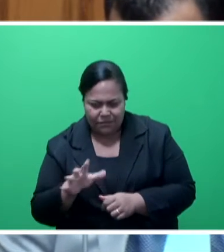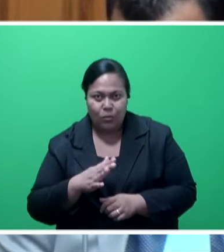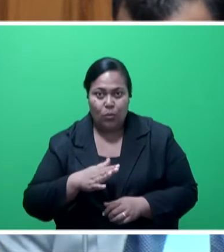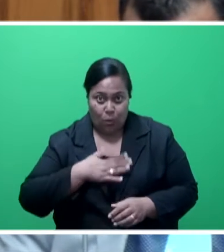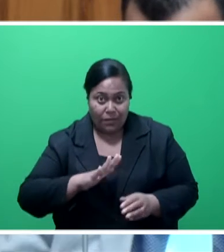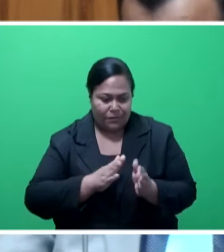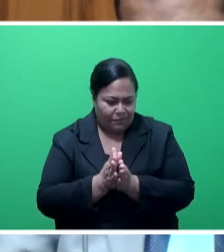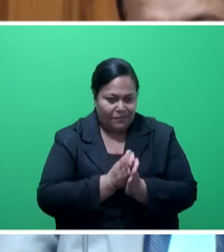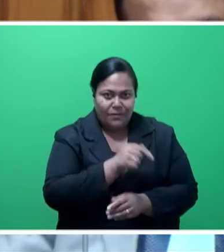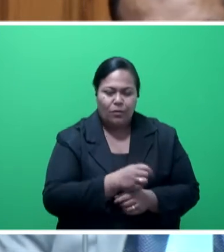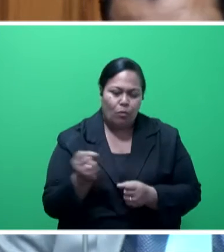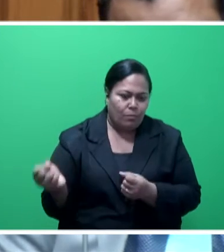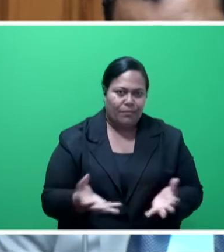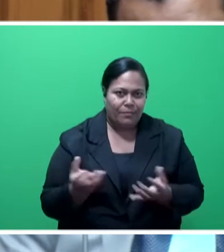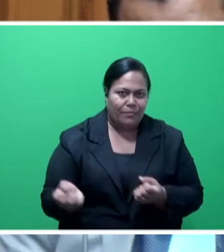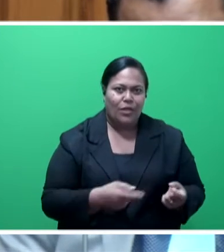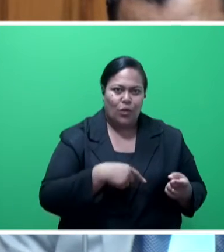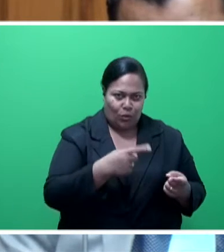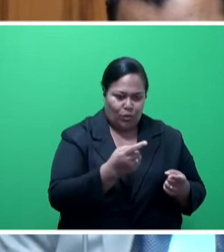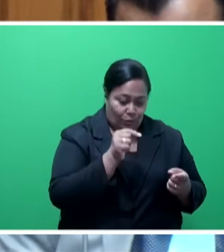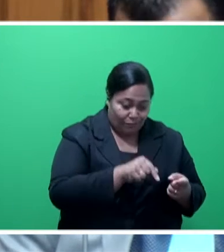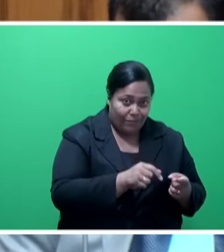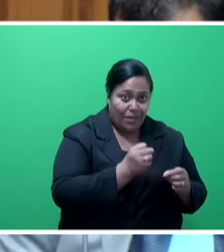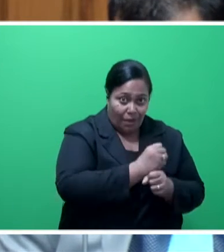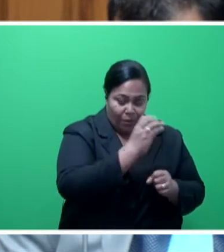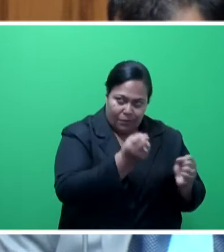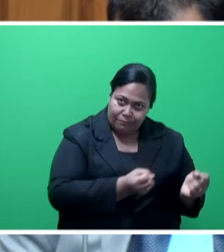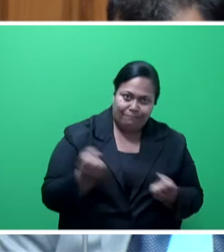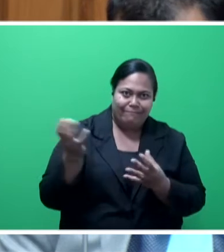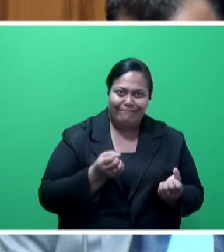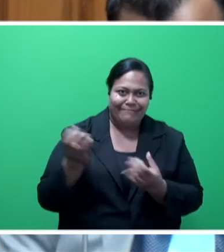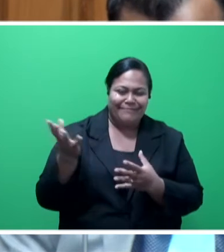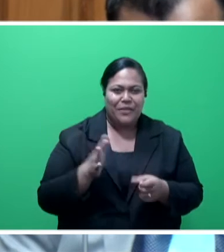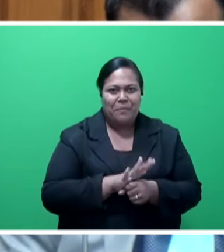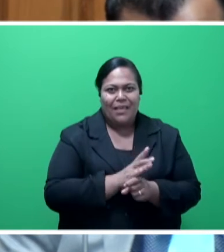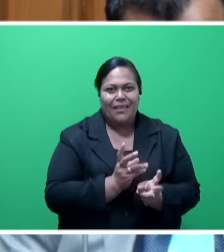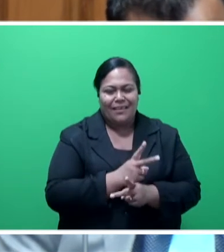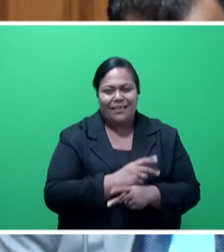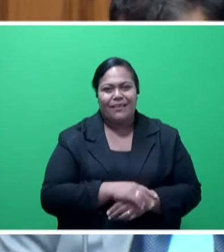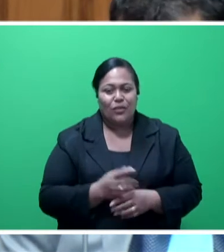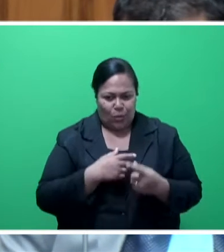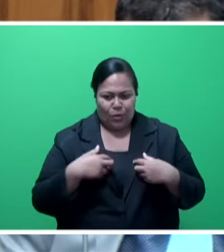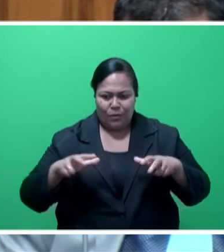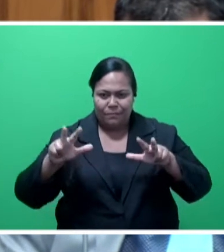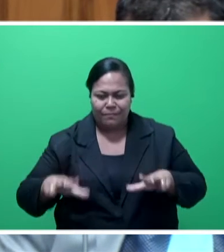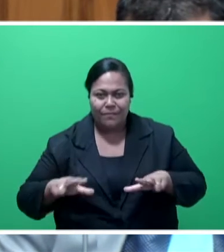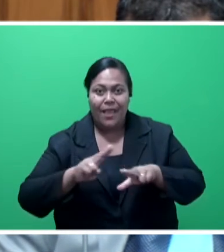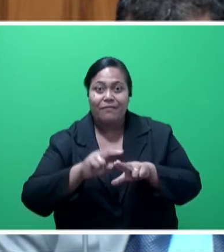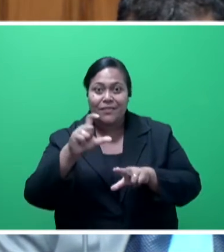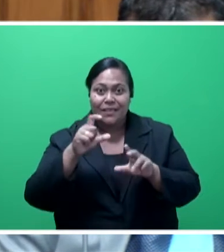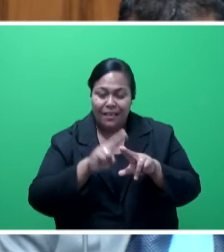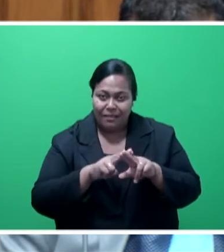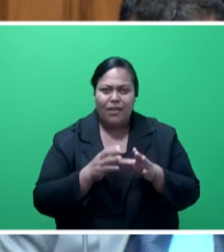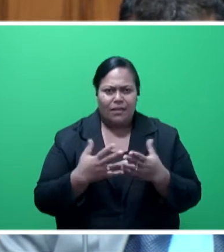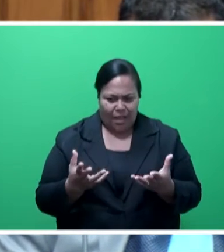supply. The Ministry will soon be finalizing the formalization of our partnership with FCF. This is currently being